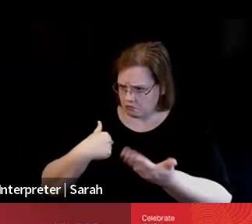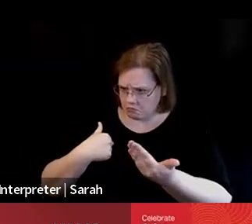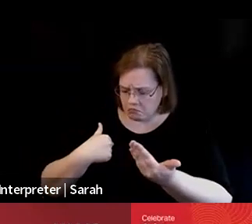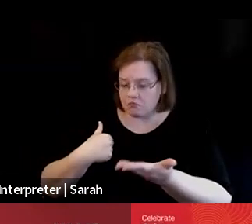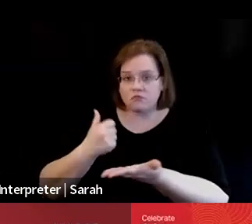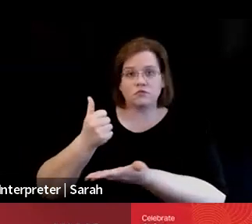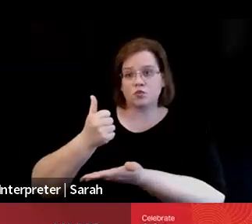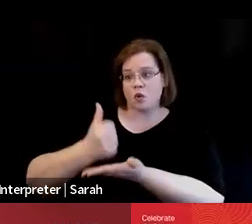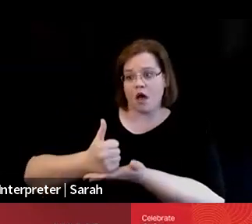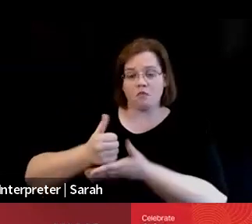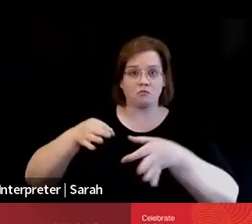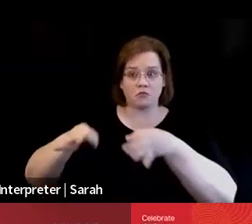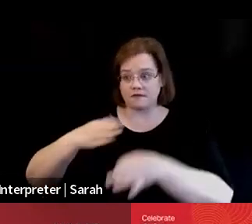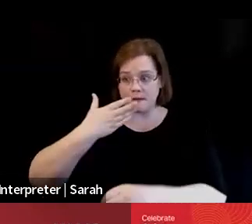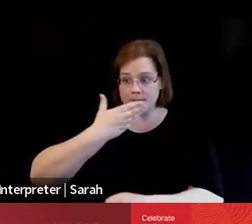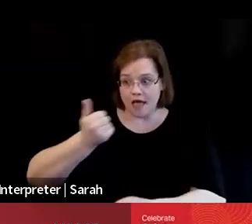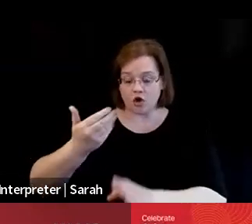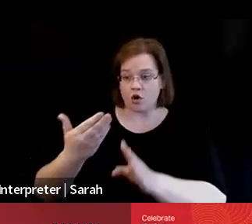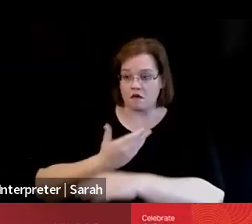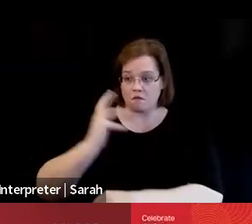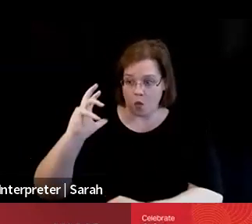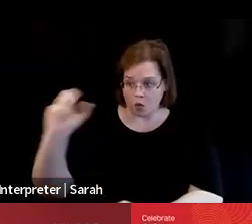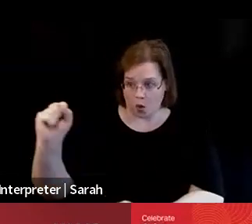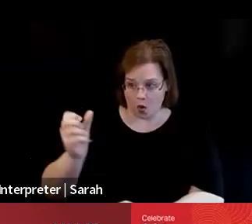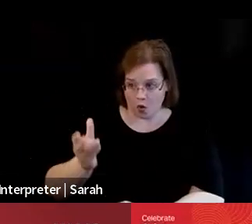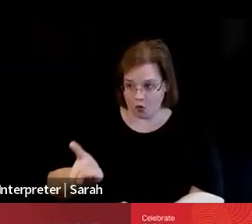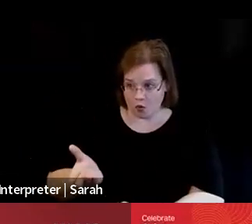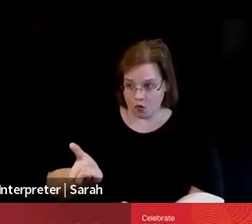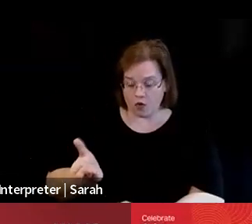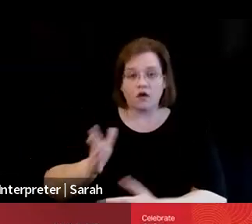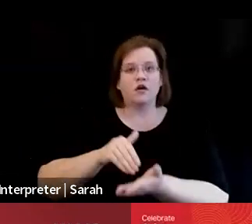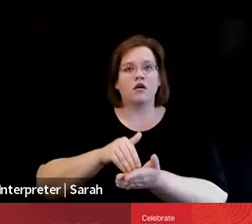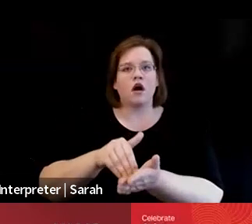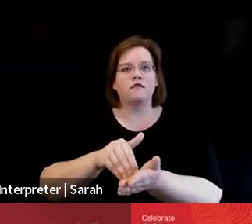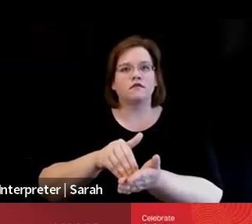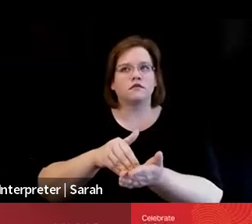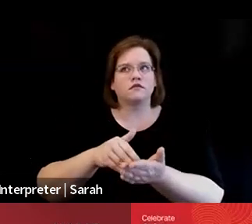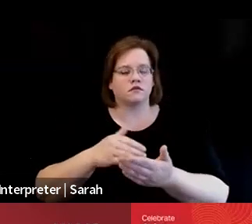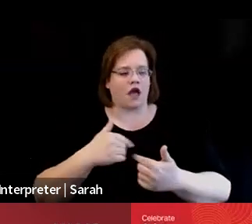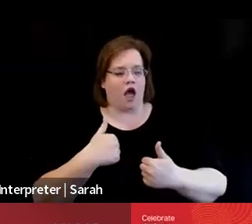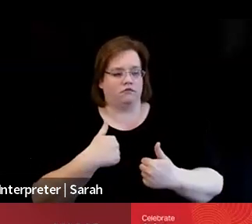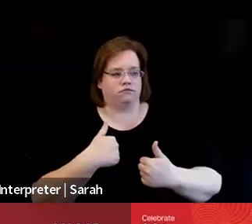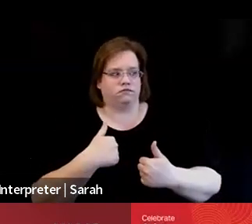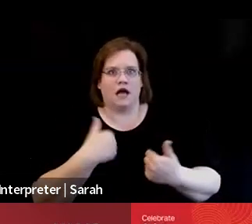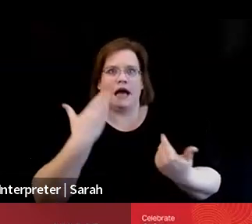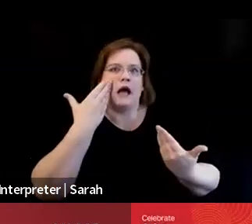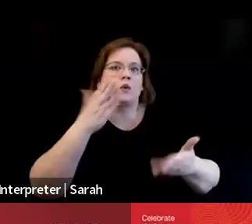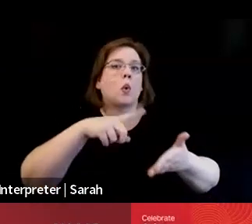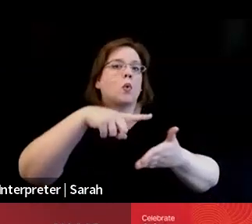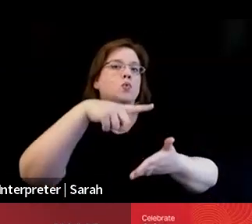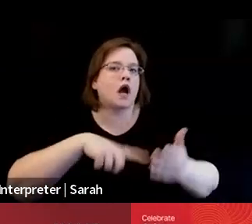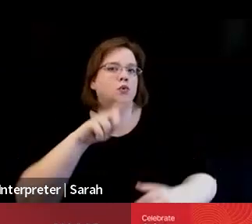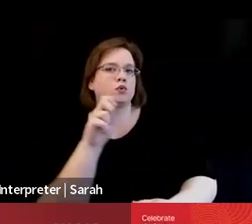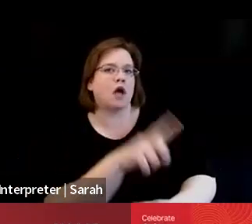help, explain better before you go? Often we don't know what it is that we don't know. We don't know what questions to ask.